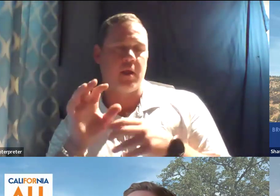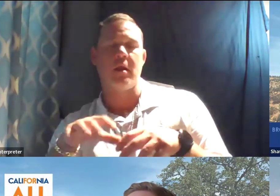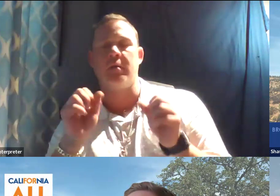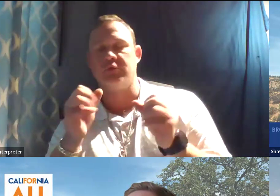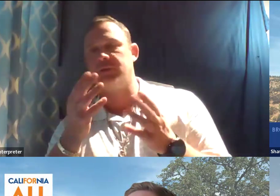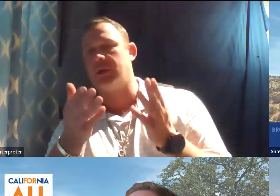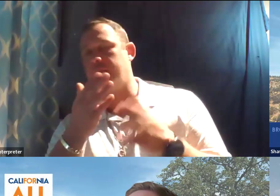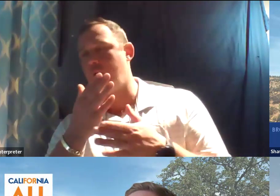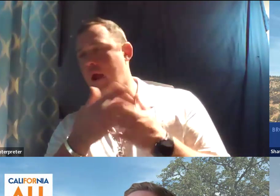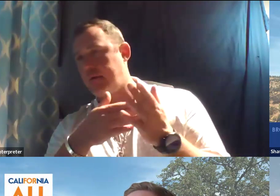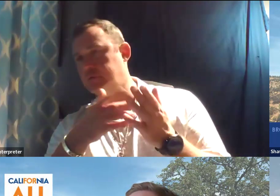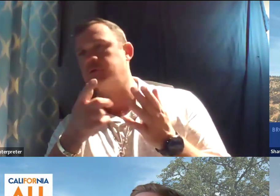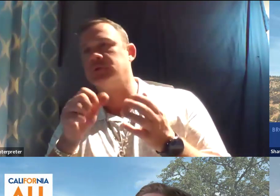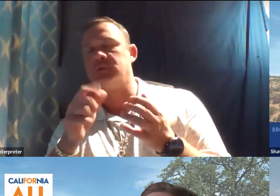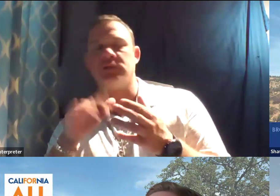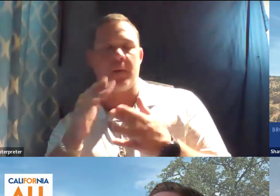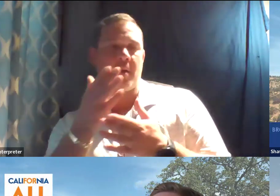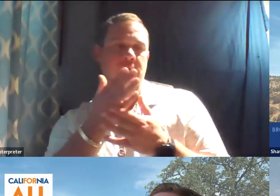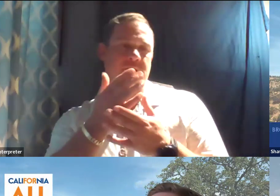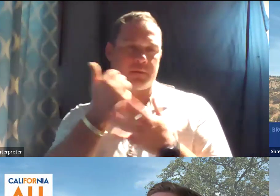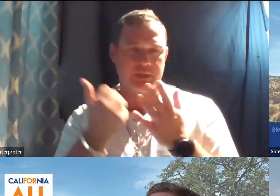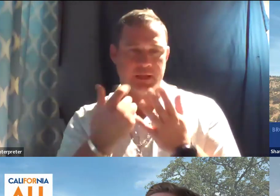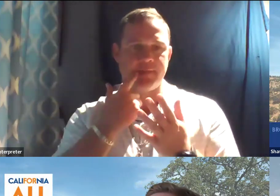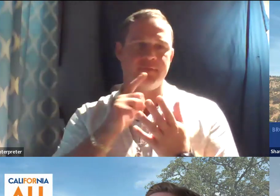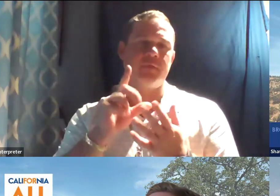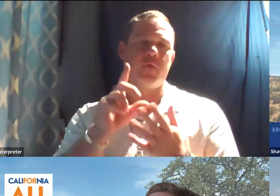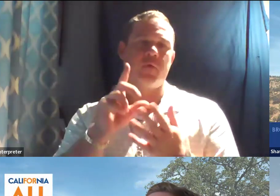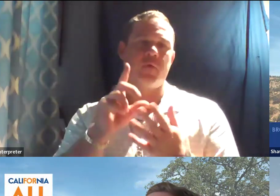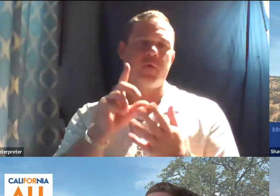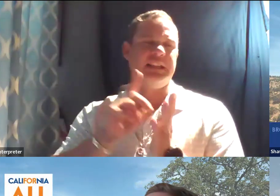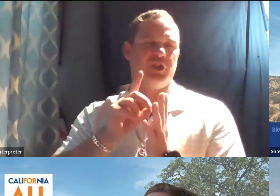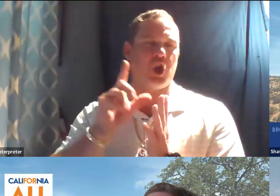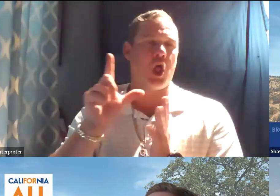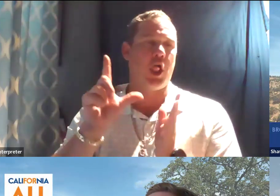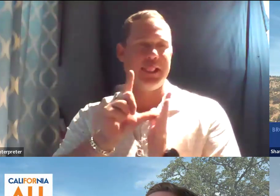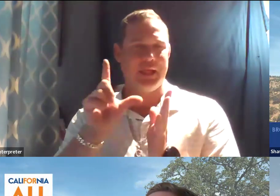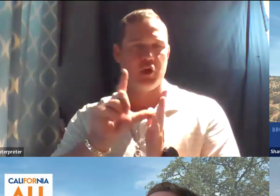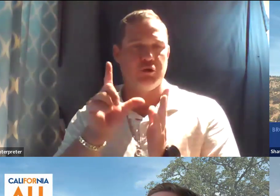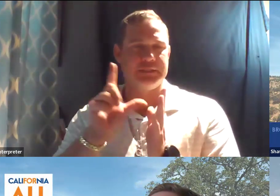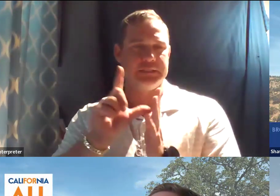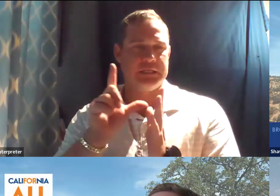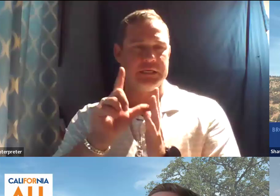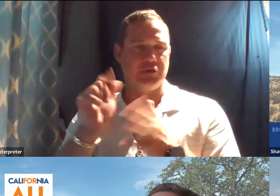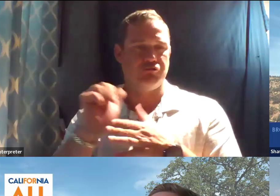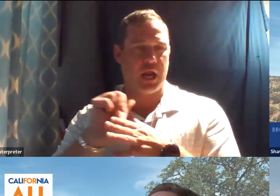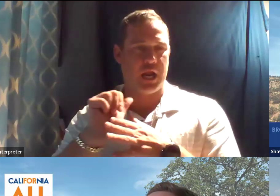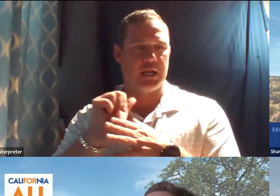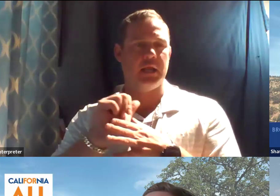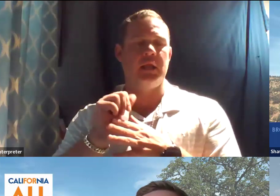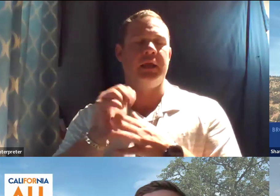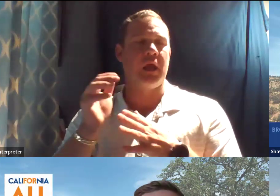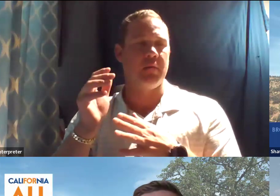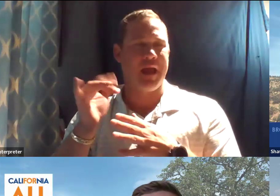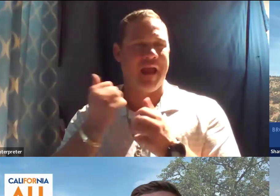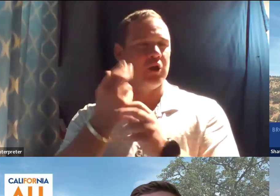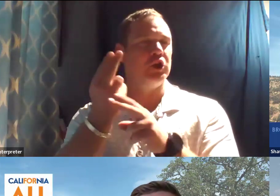and perhaps maybe providing subsidies for that, digital literacy training, digital navigation skills as well. And